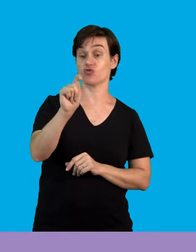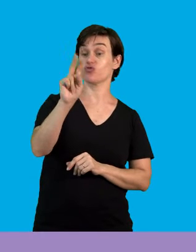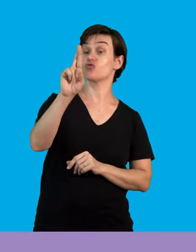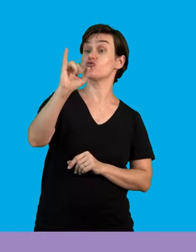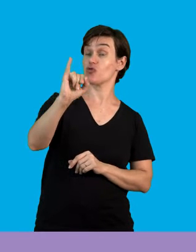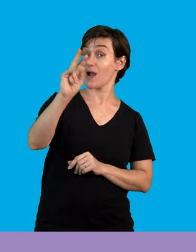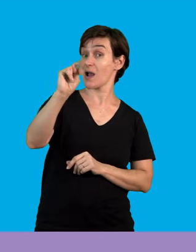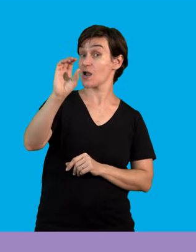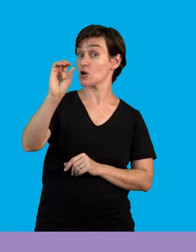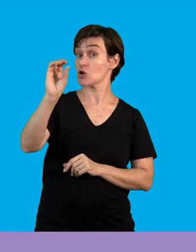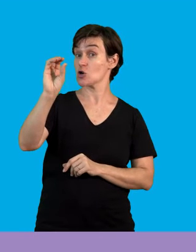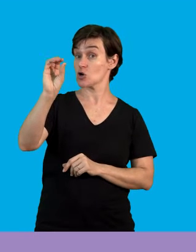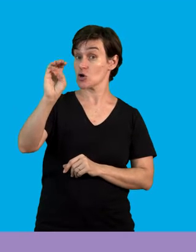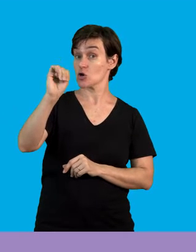terms.